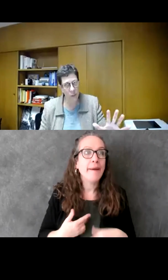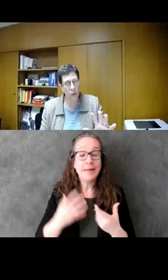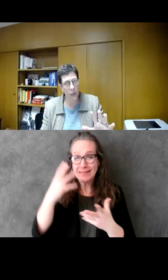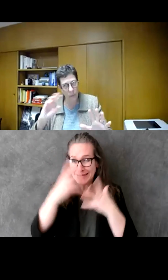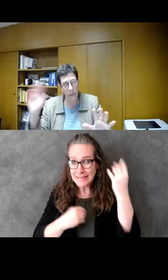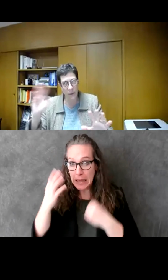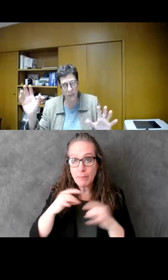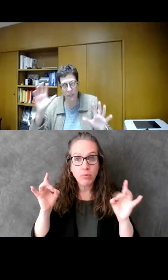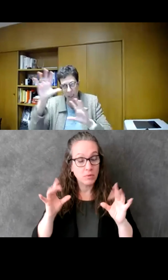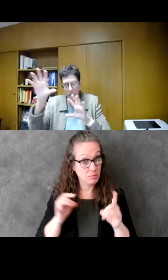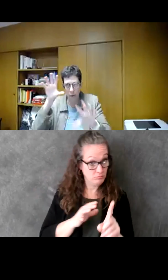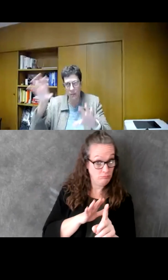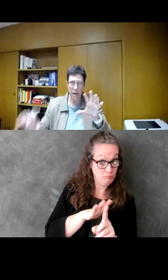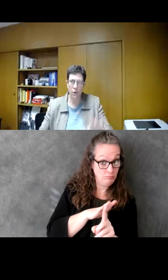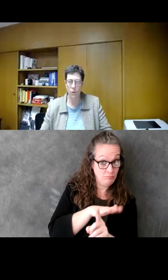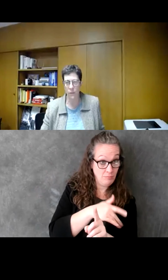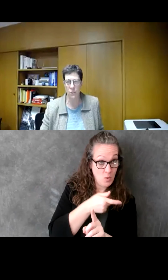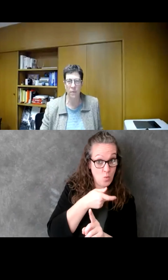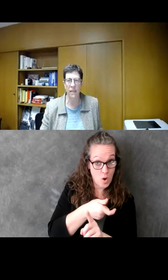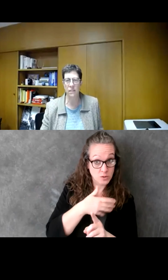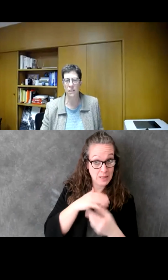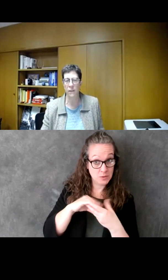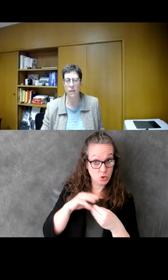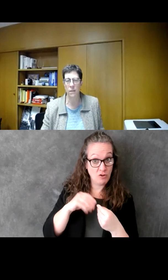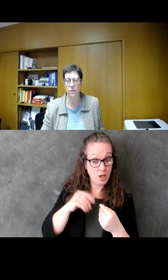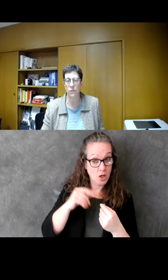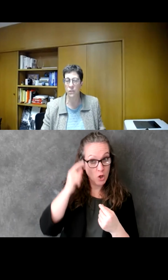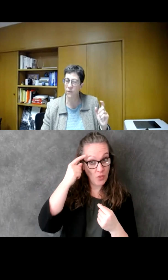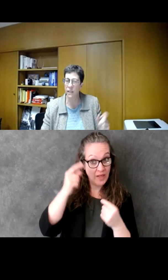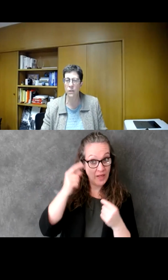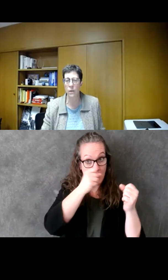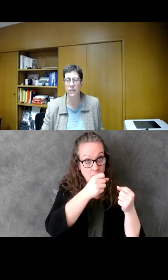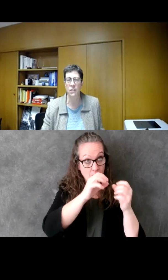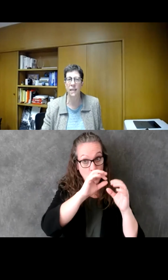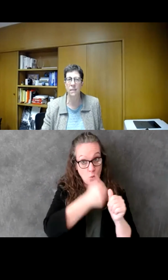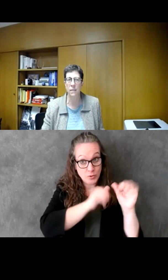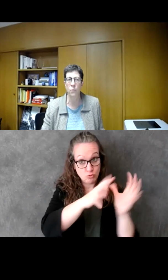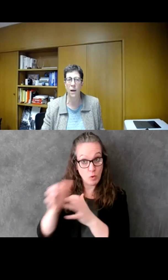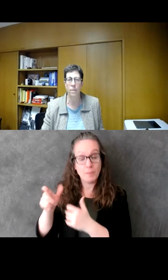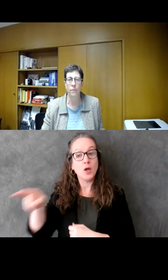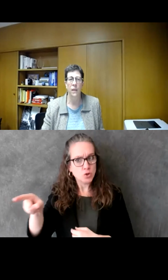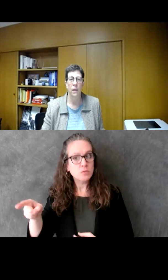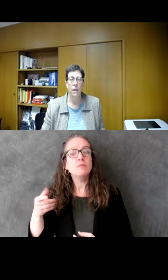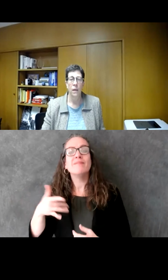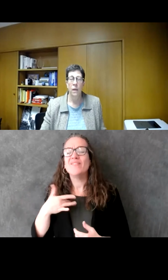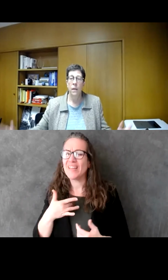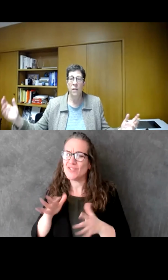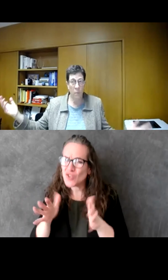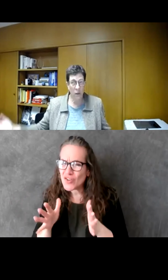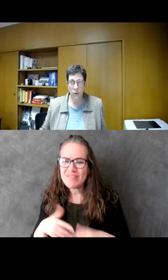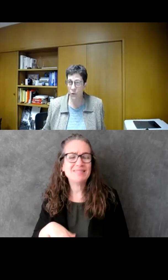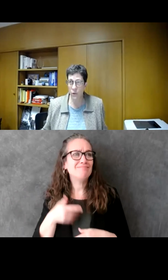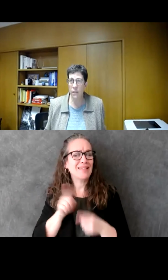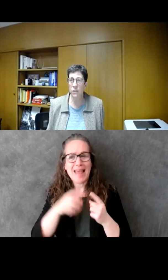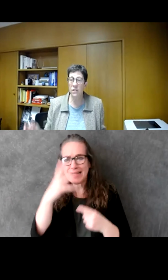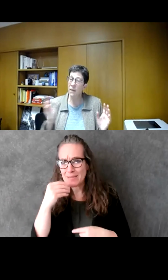on with the story. Hopefully you guys are taking notes about which domains these fit into. So she's feeling nervous. She can't sleep well. They've been